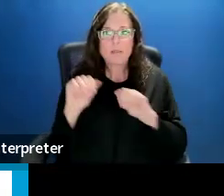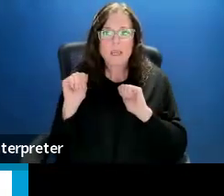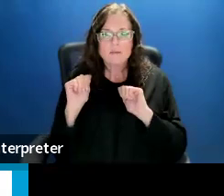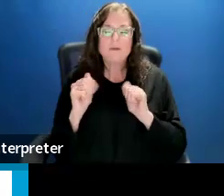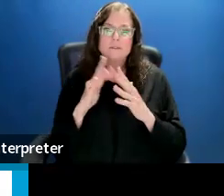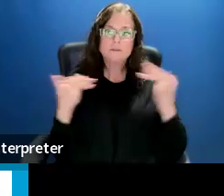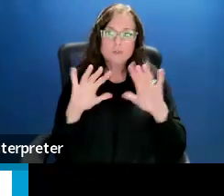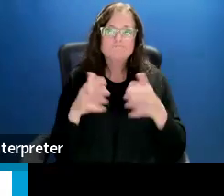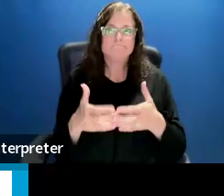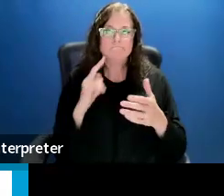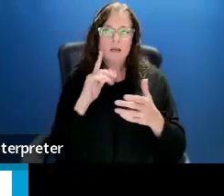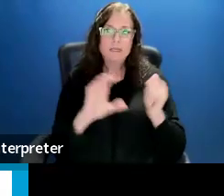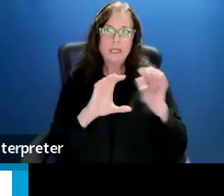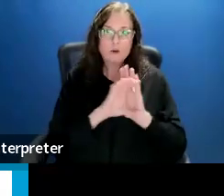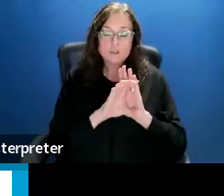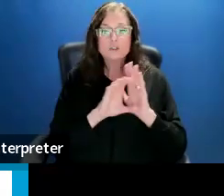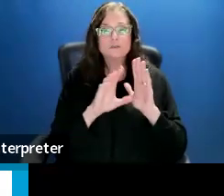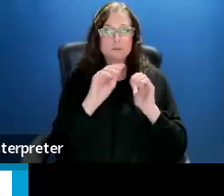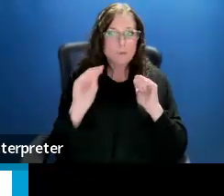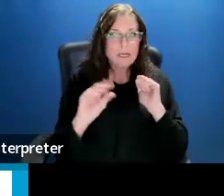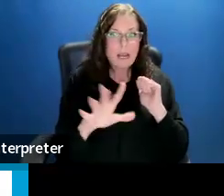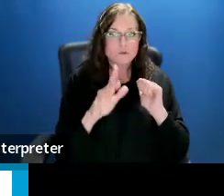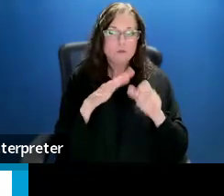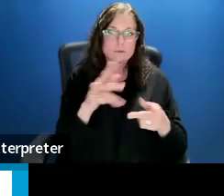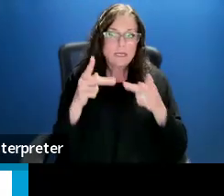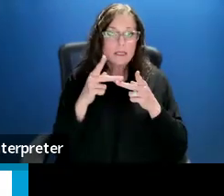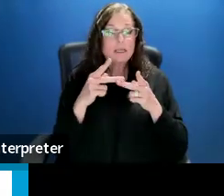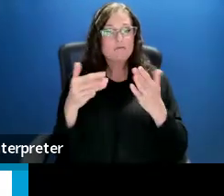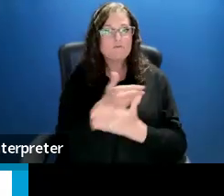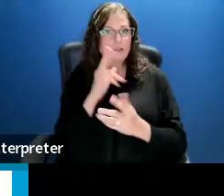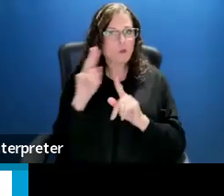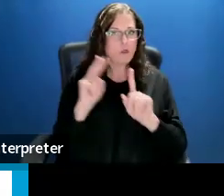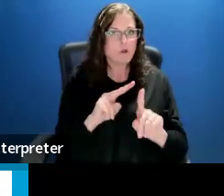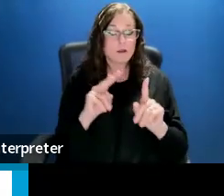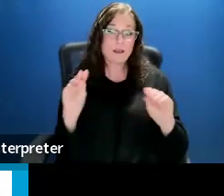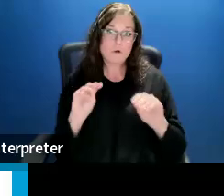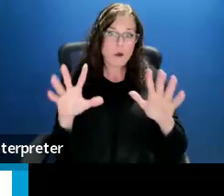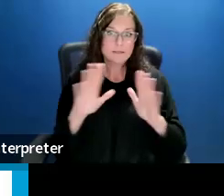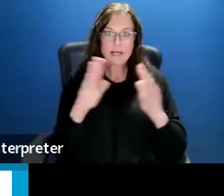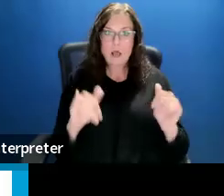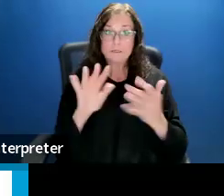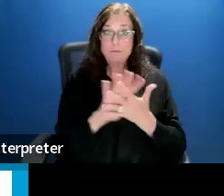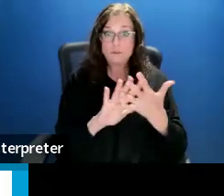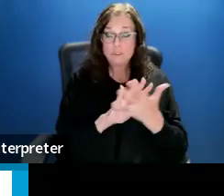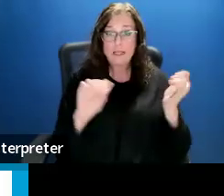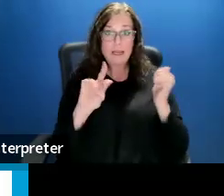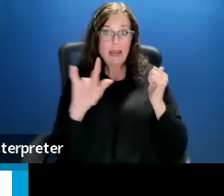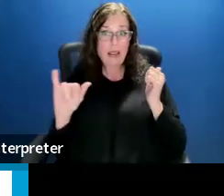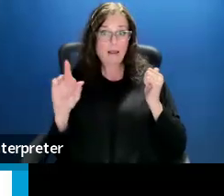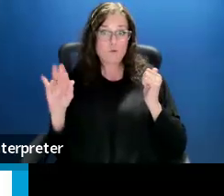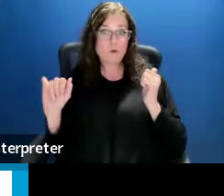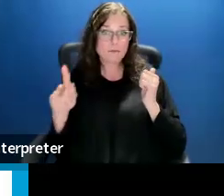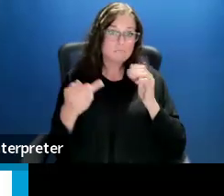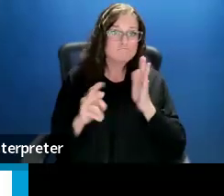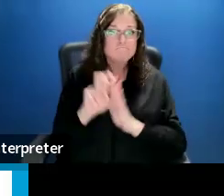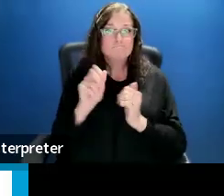diverse cast of characters in a gothic supernatural setting, it offers a fresh take on haunted house mysteries. Author Ali Russell is a rising star